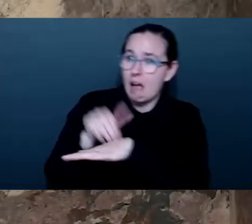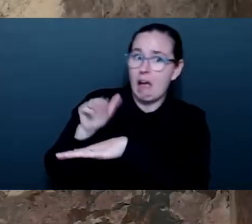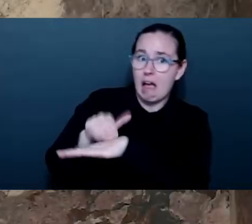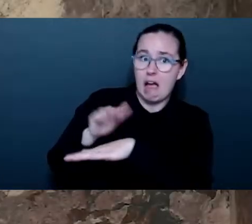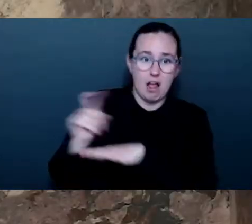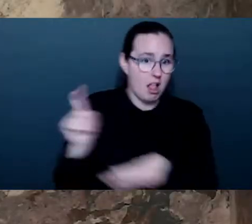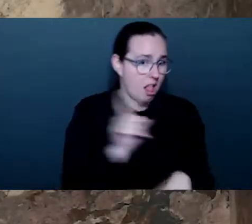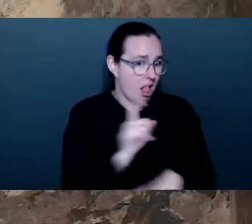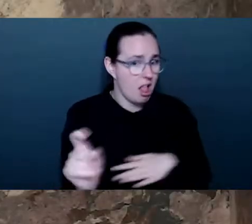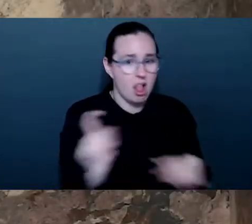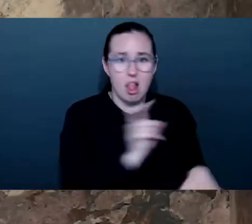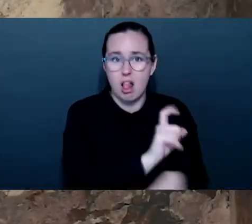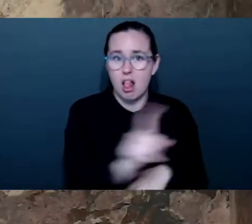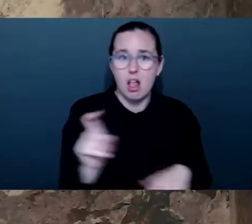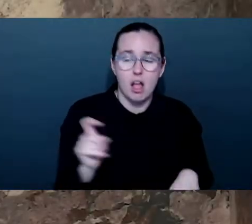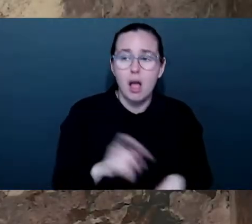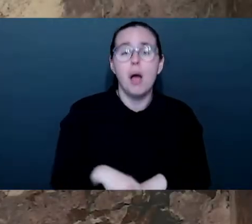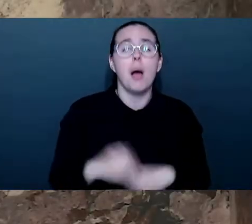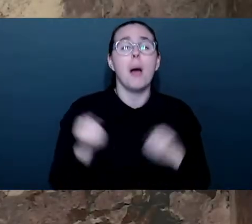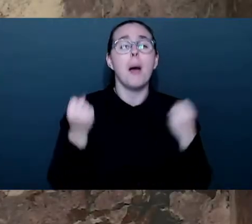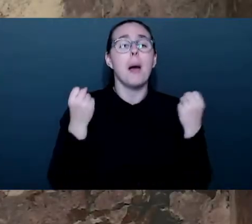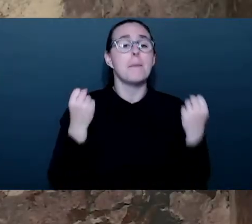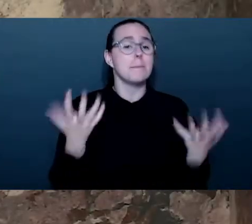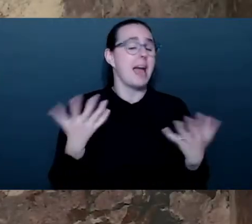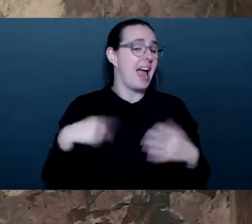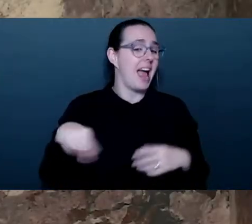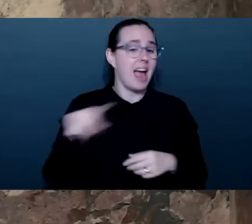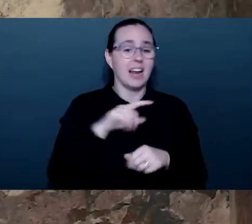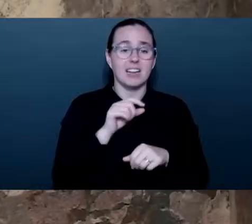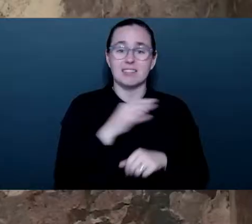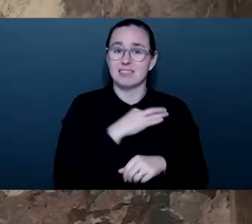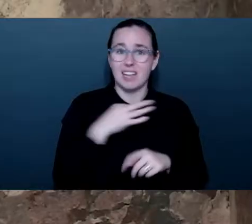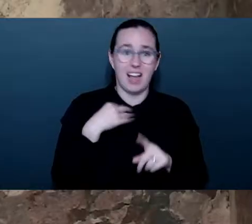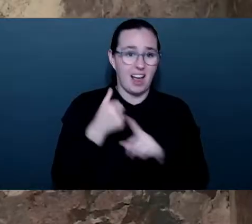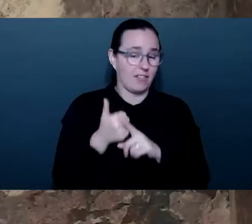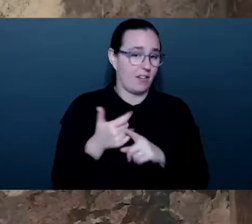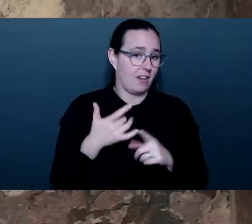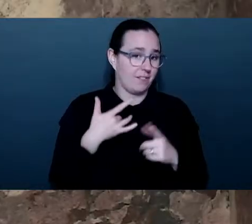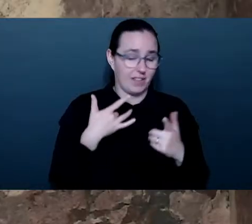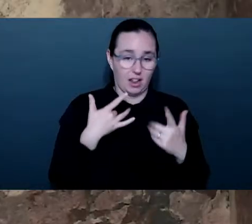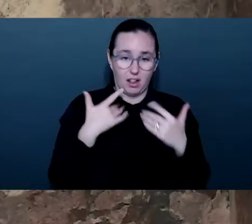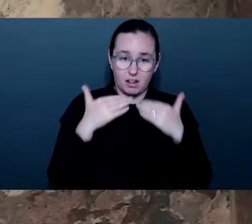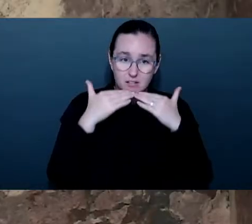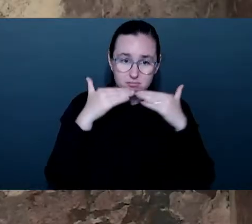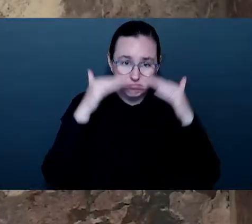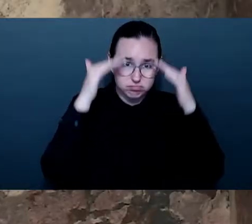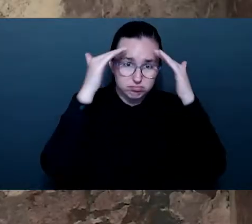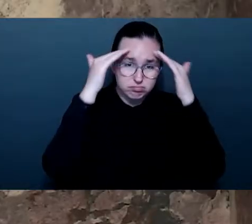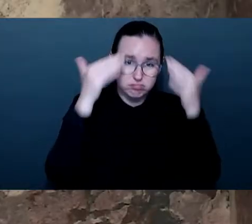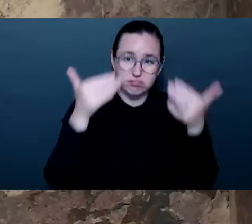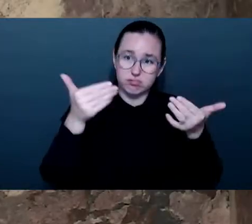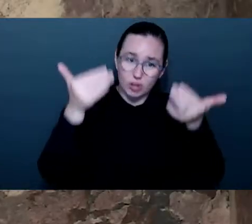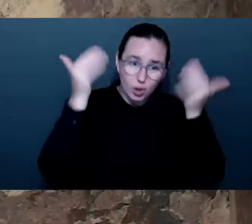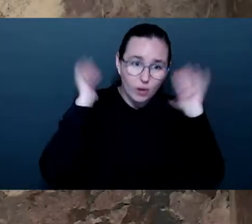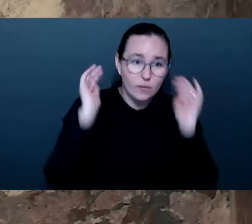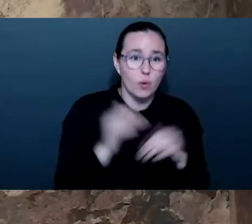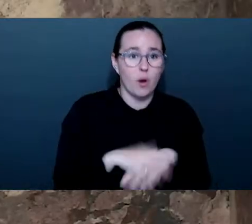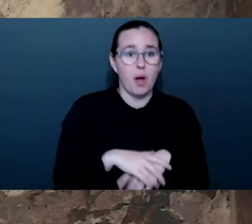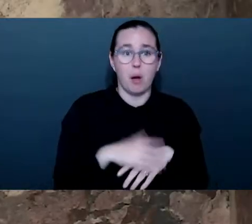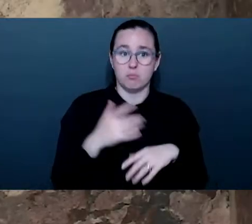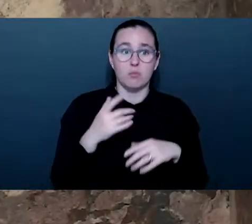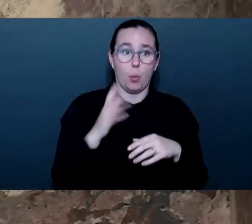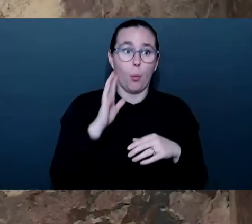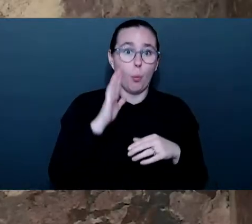workload, at times ending up hurt. Psychological claims are also on the rise. To the Minister of Labour, why